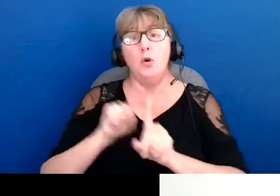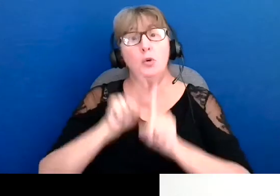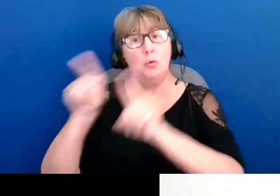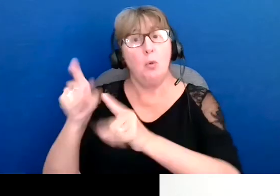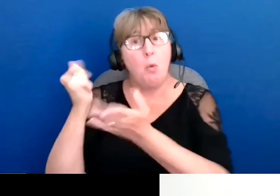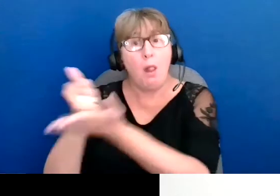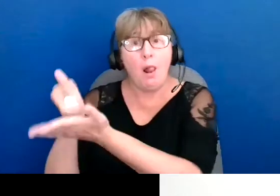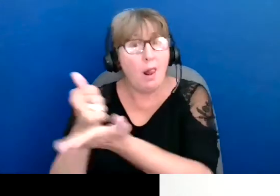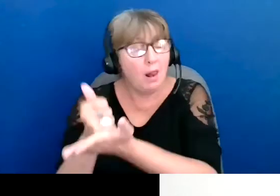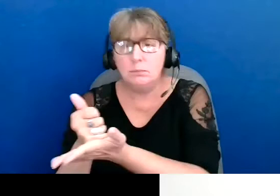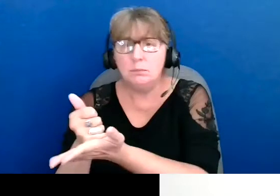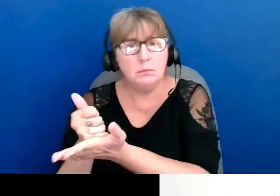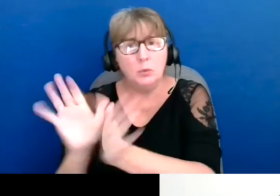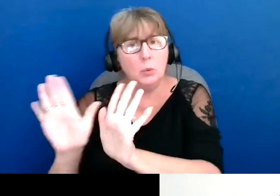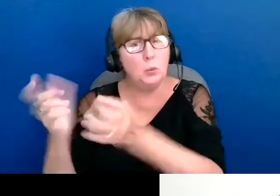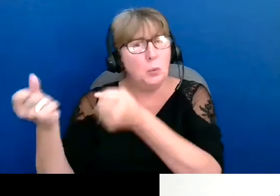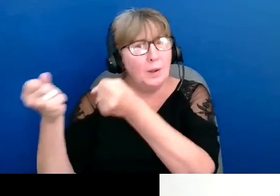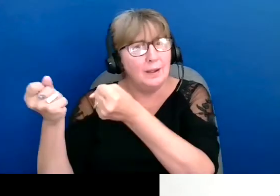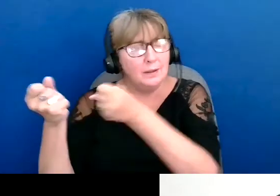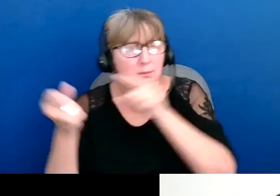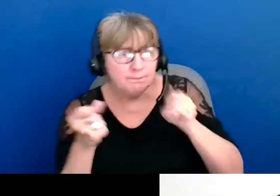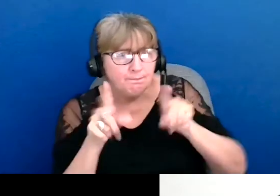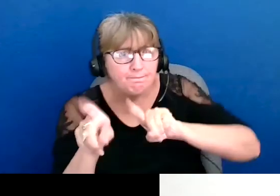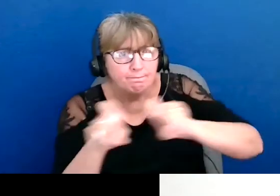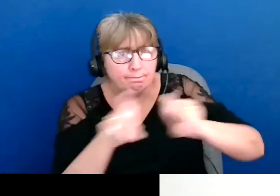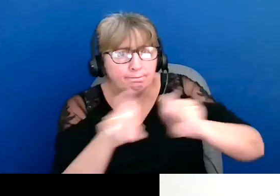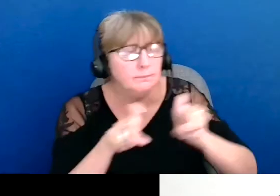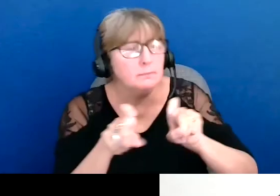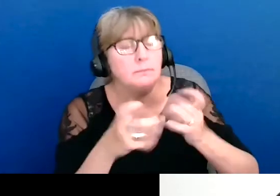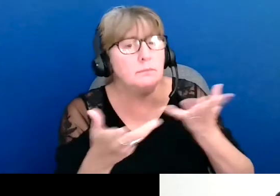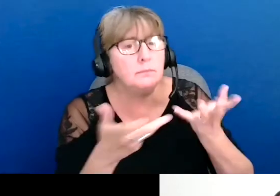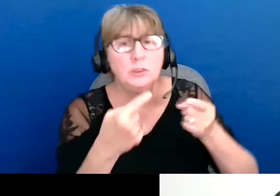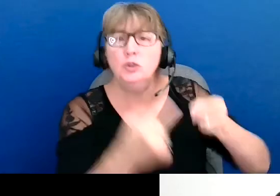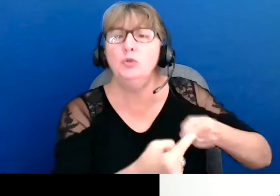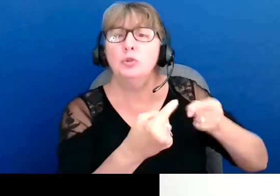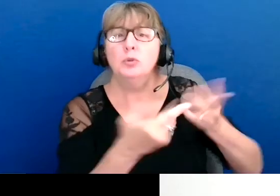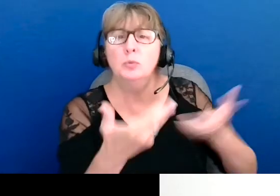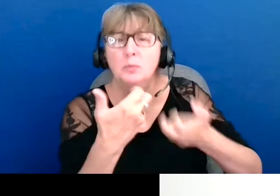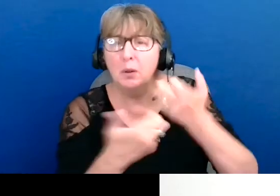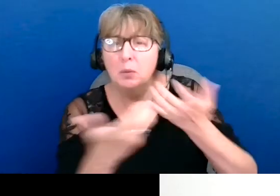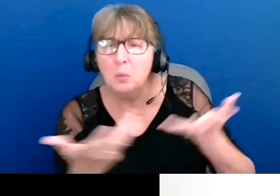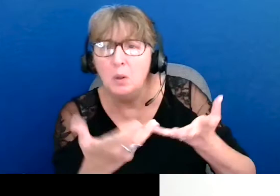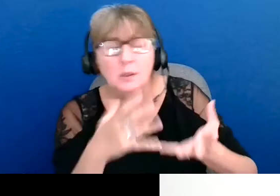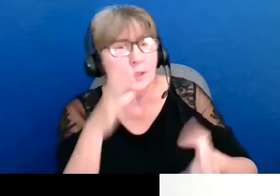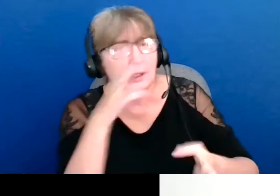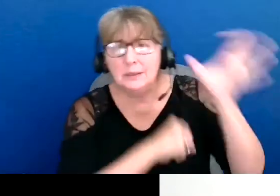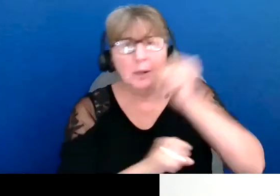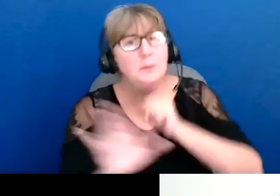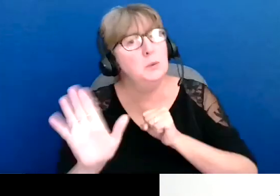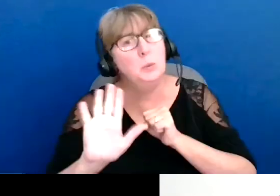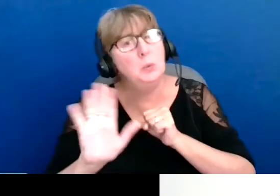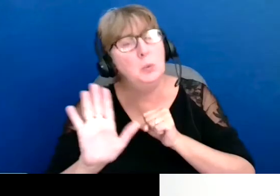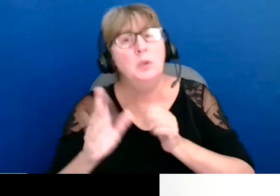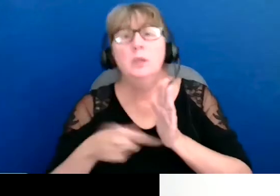out what are the struggles. What do people need? Don't make assumptions. Sometimes lawyers make